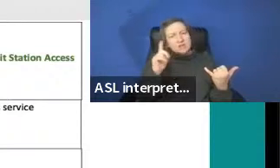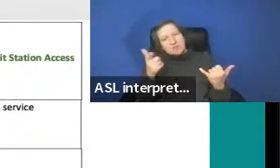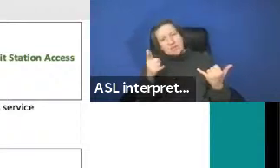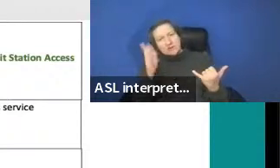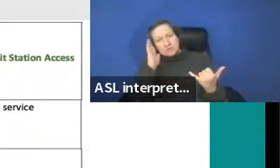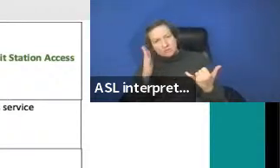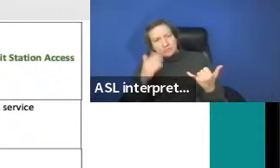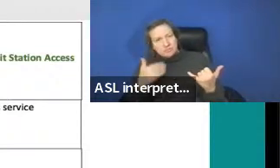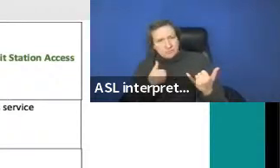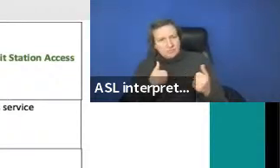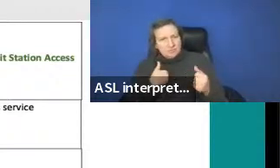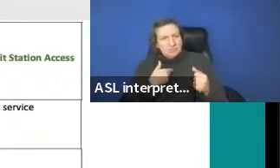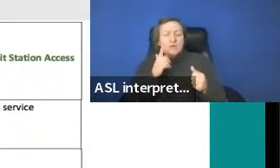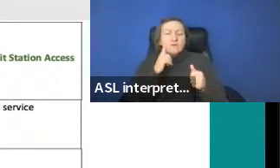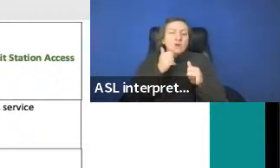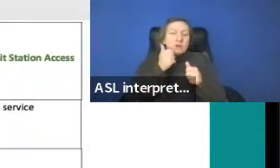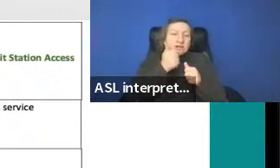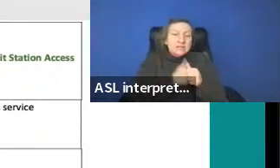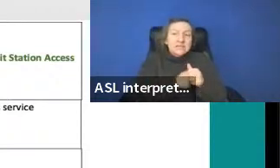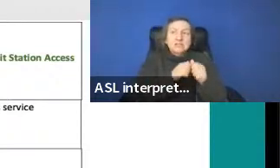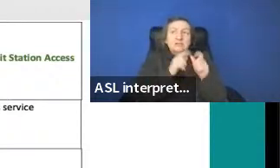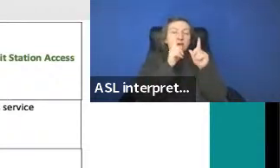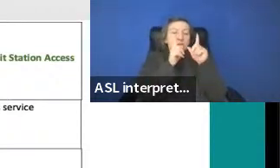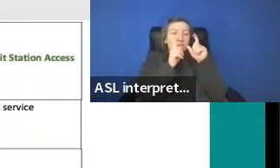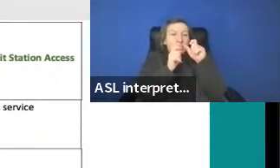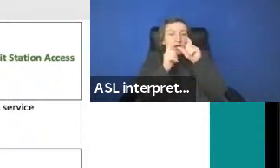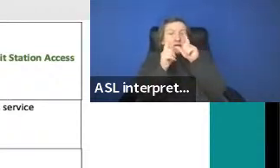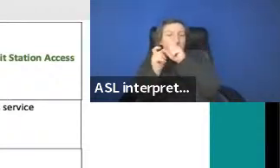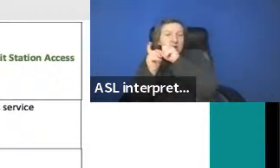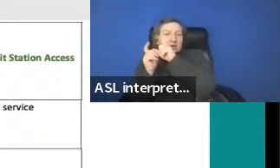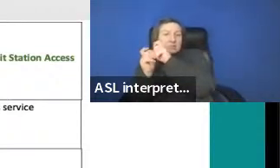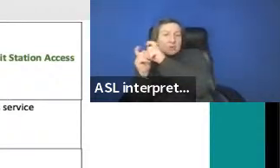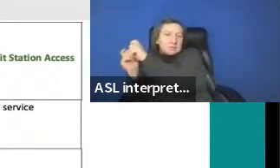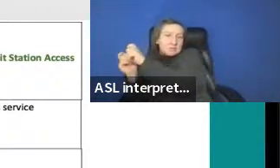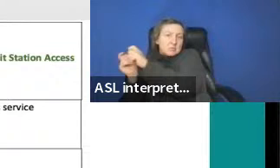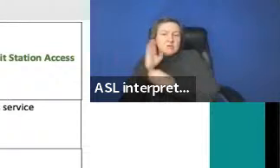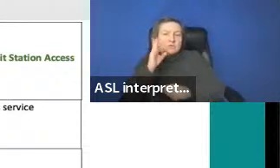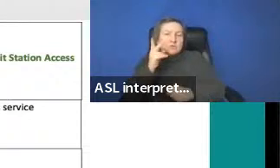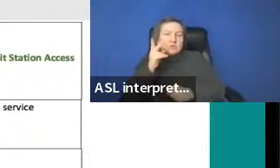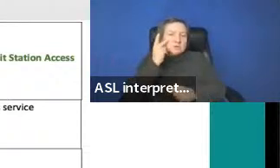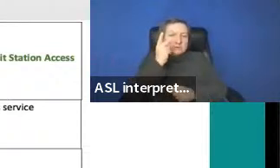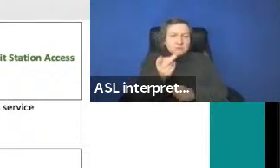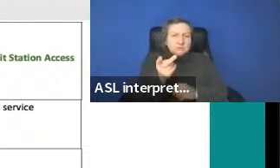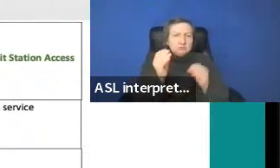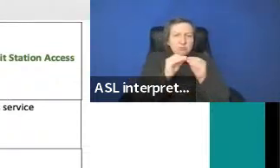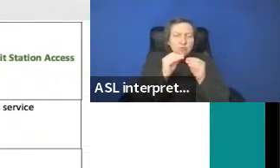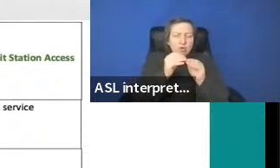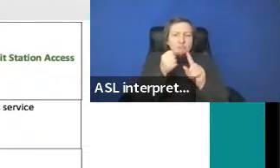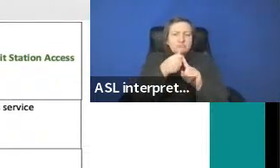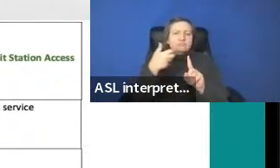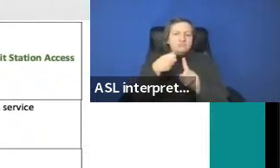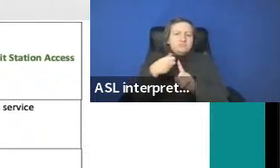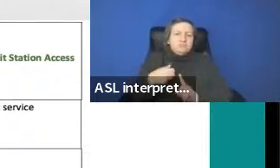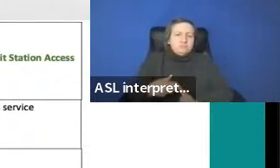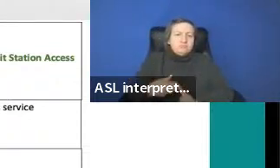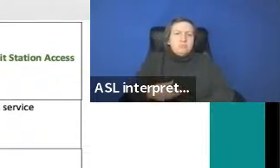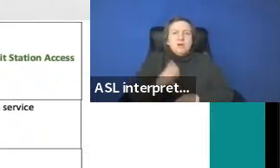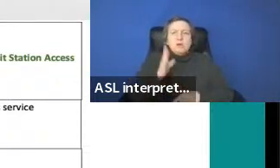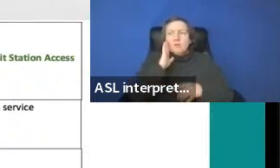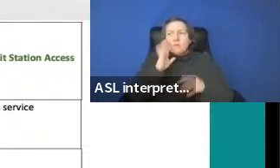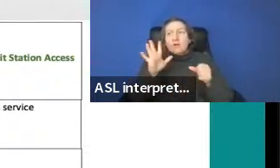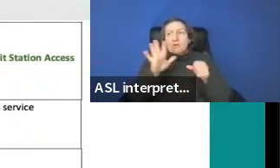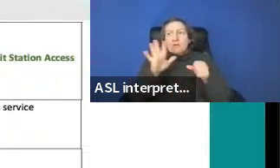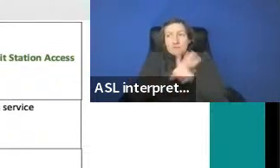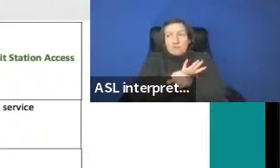for each of those boxes you see there. You have a fully